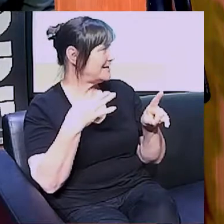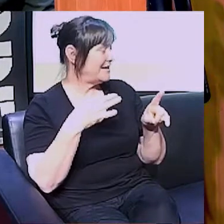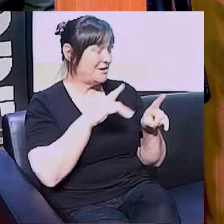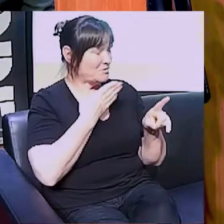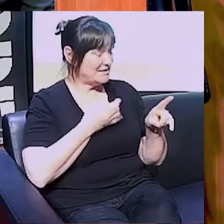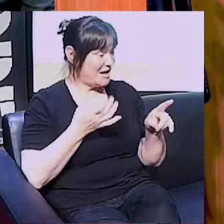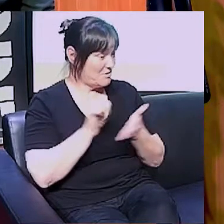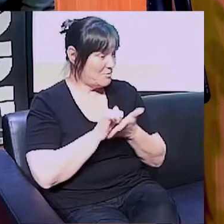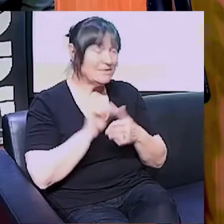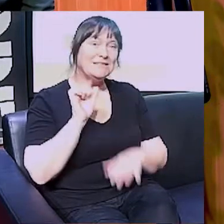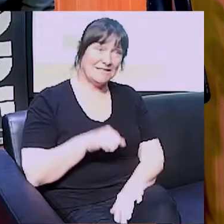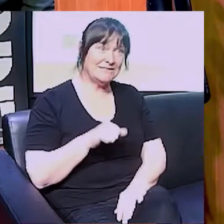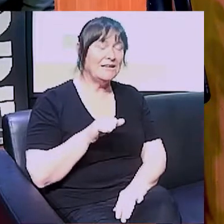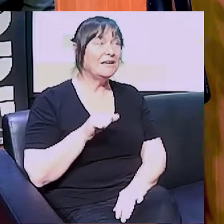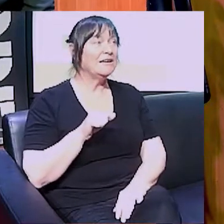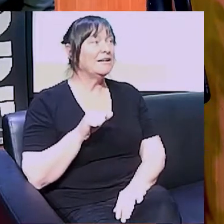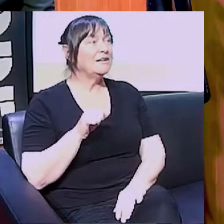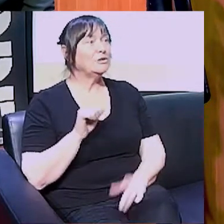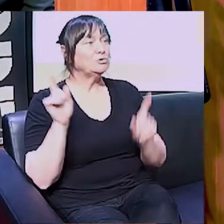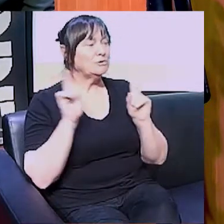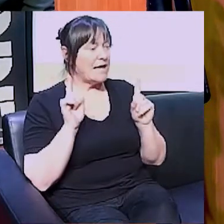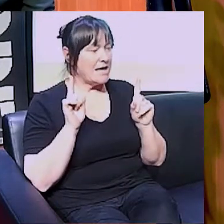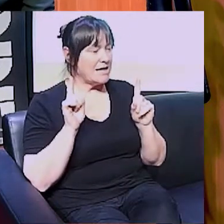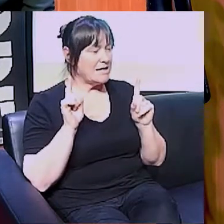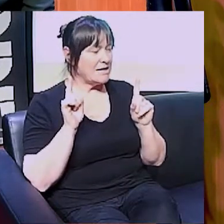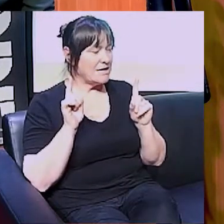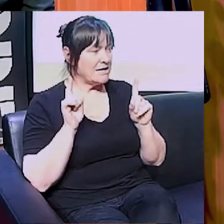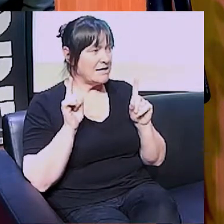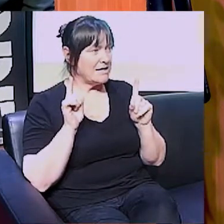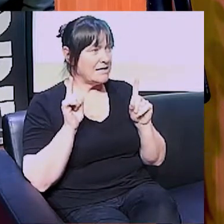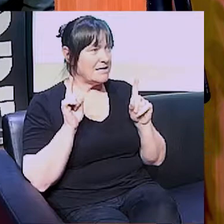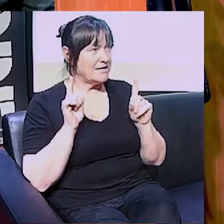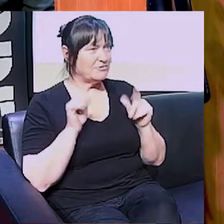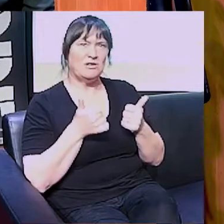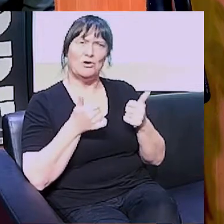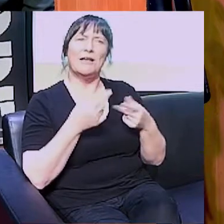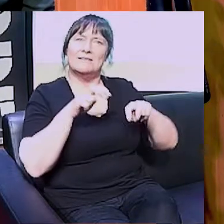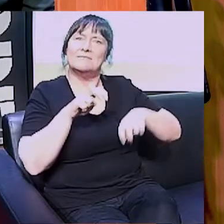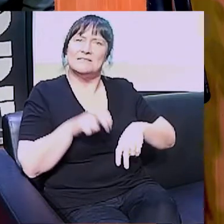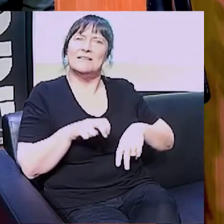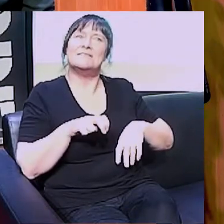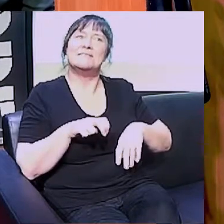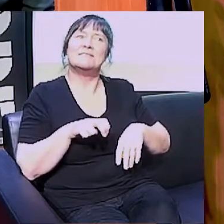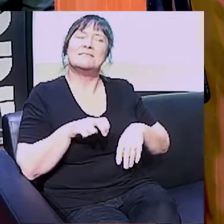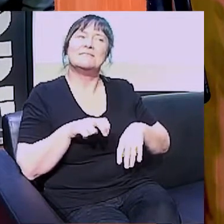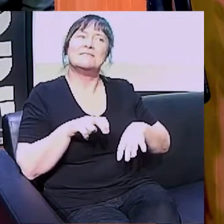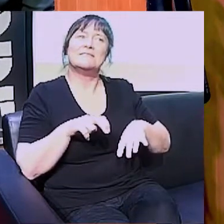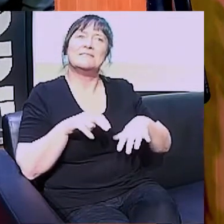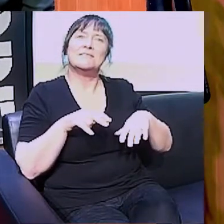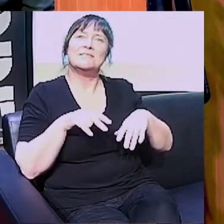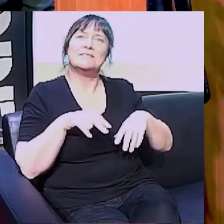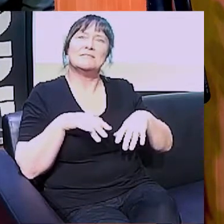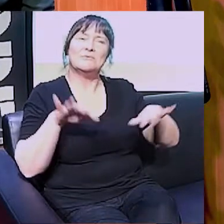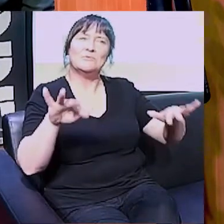Good evening, ladies and gentlemen. Today's a day where it's auspicious for me to sit here in front of you as the candidate for